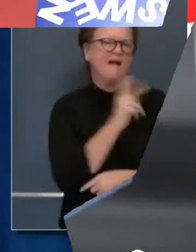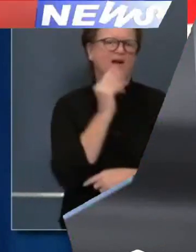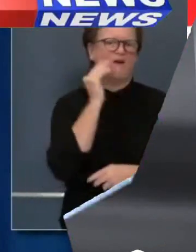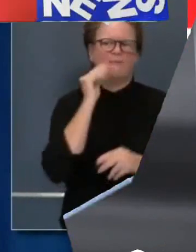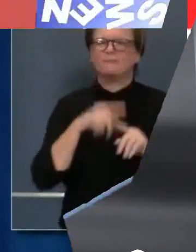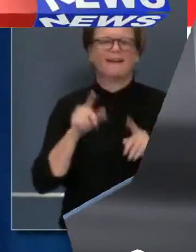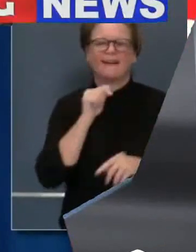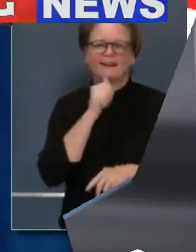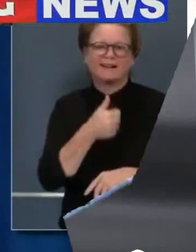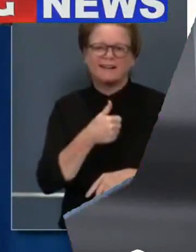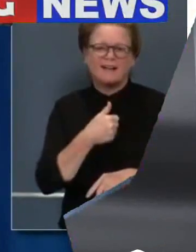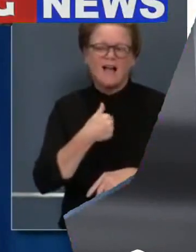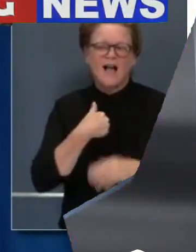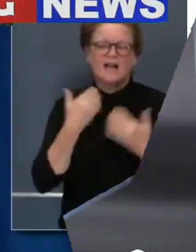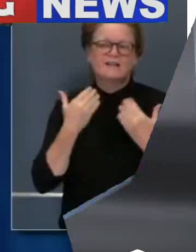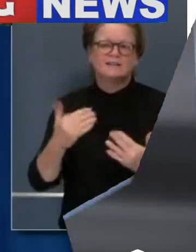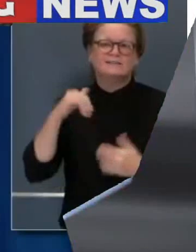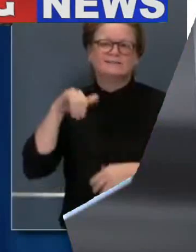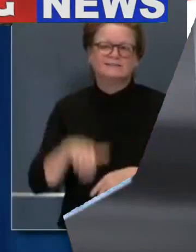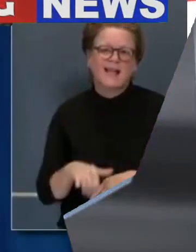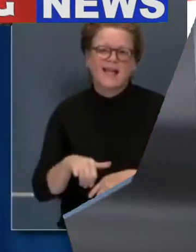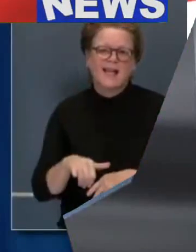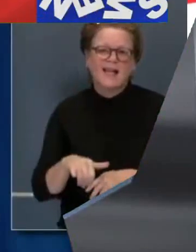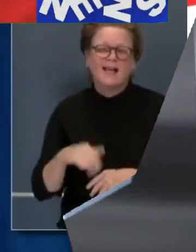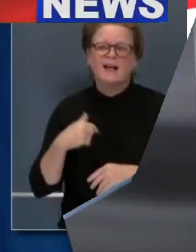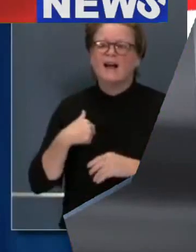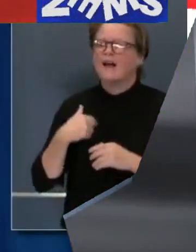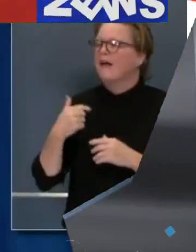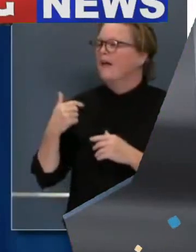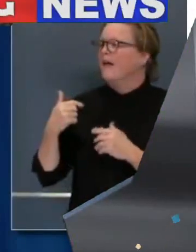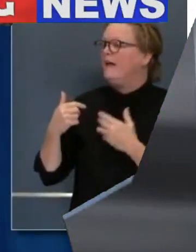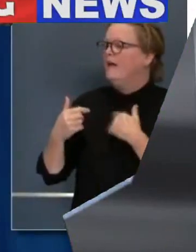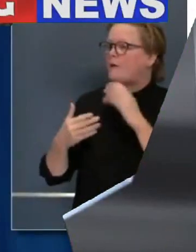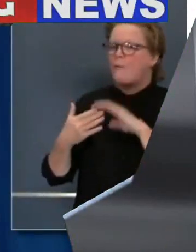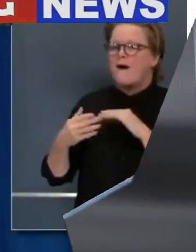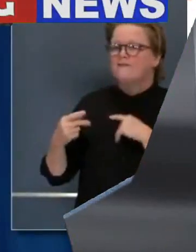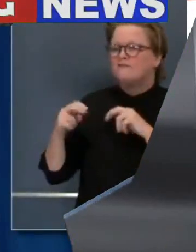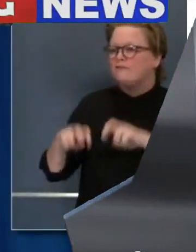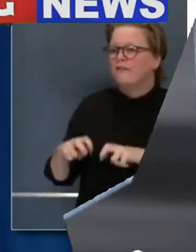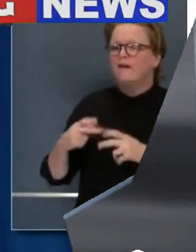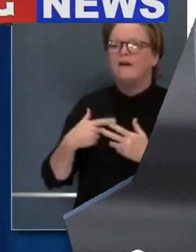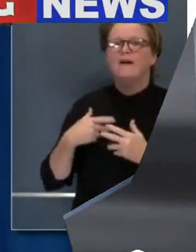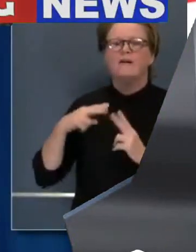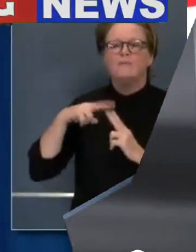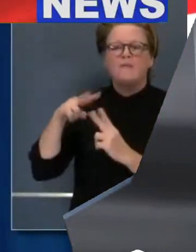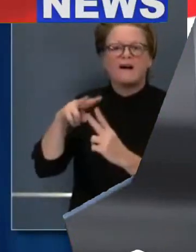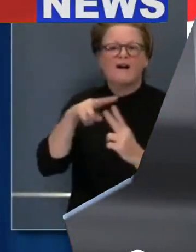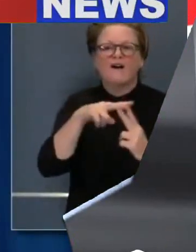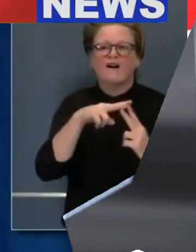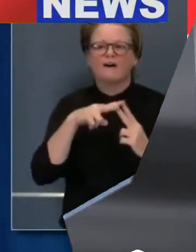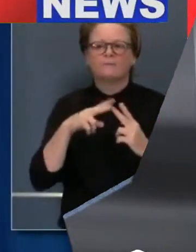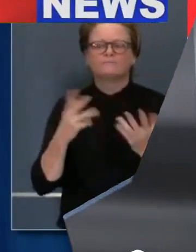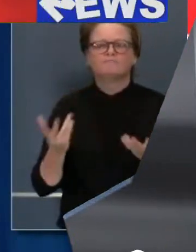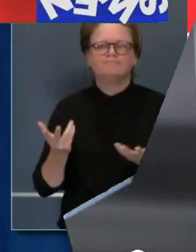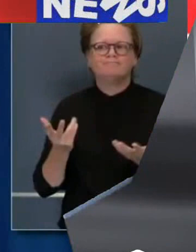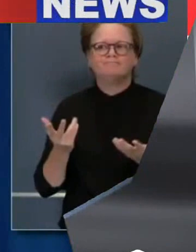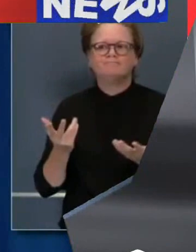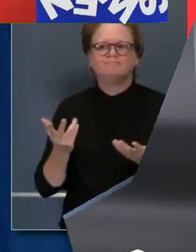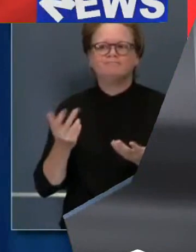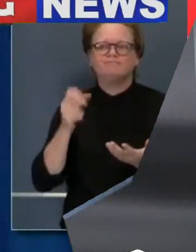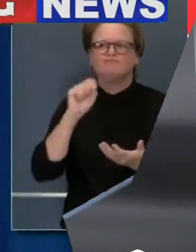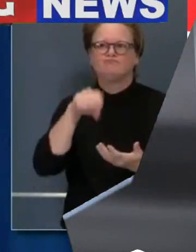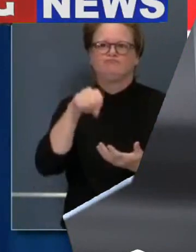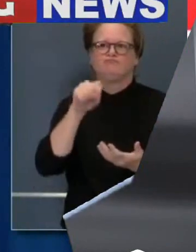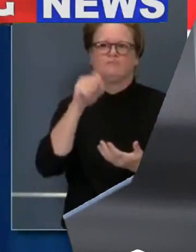with my wife and a number of other couples that were outside the household. And you can quibble about the guidelines, et cetera, but the